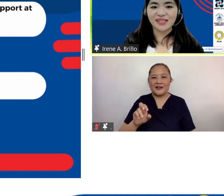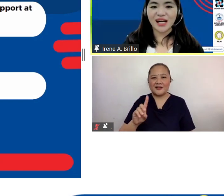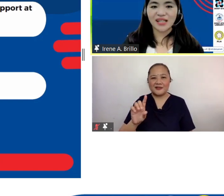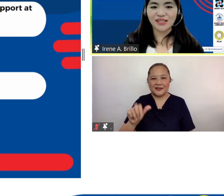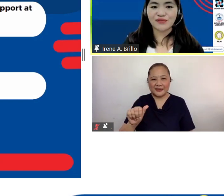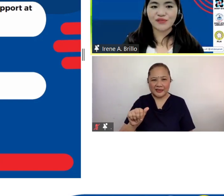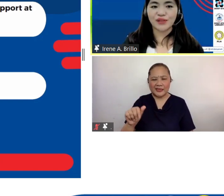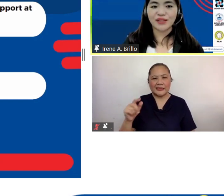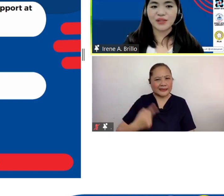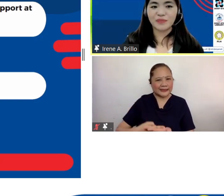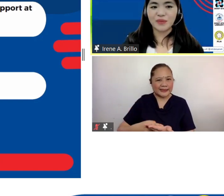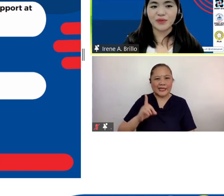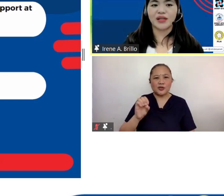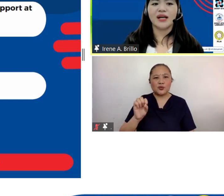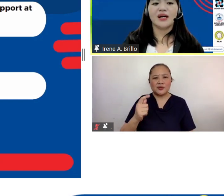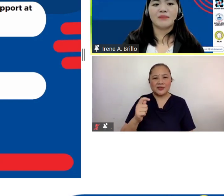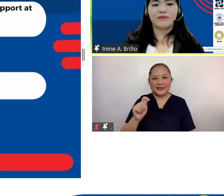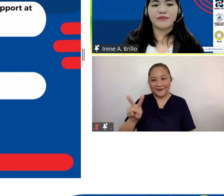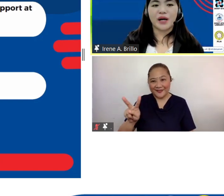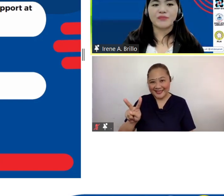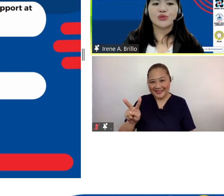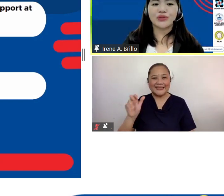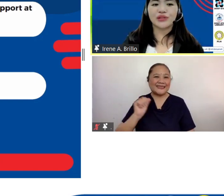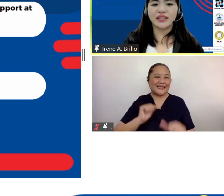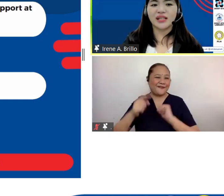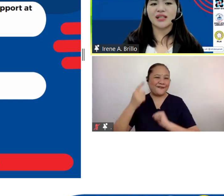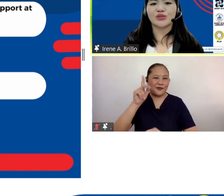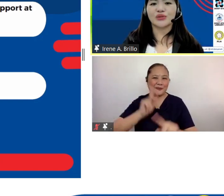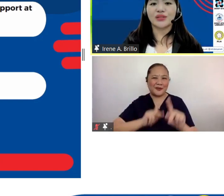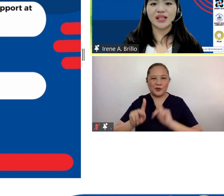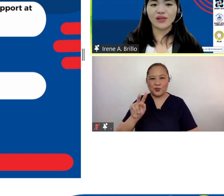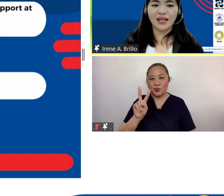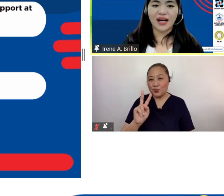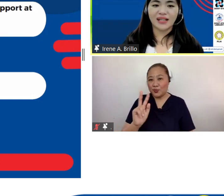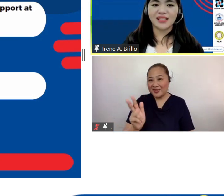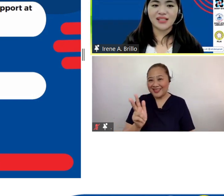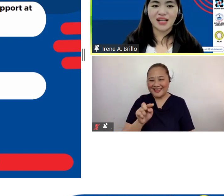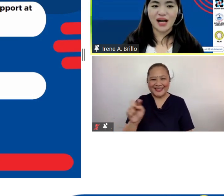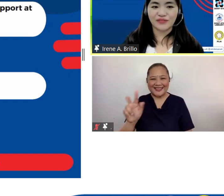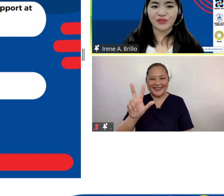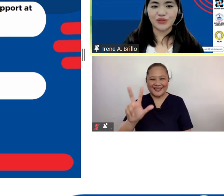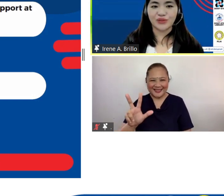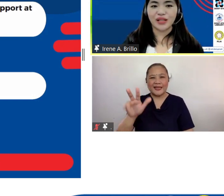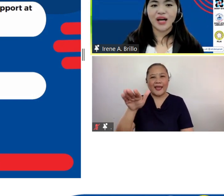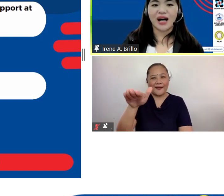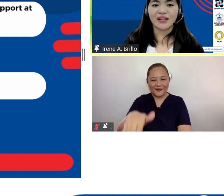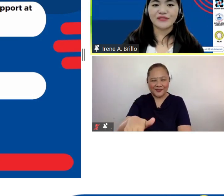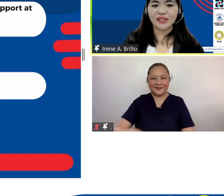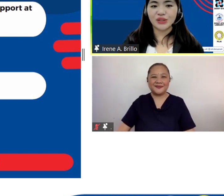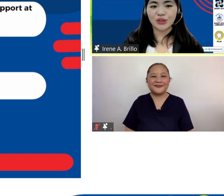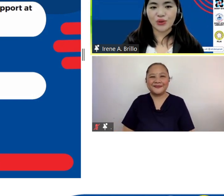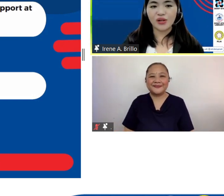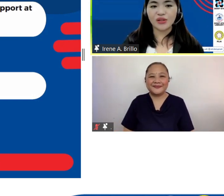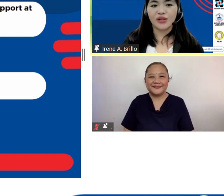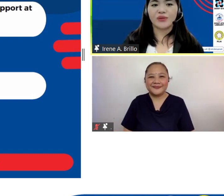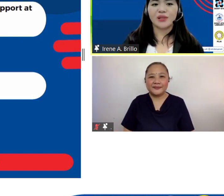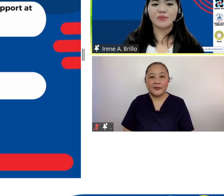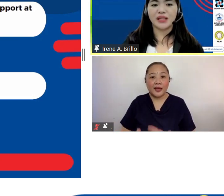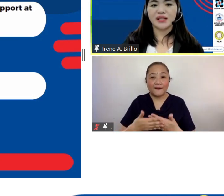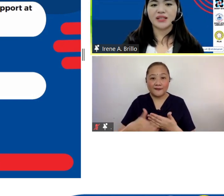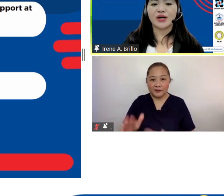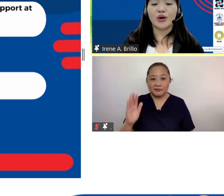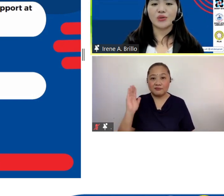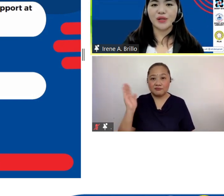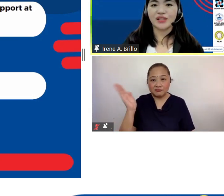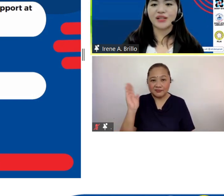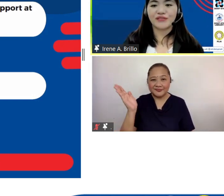DOST-TV, Science for the People, from 2:30 to 3 o'clock in the afternoon. After her talk will